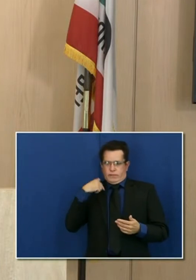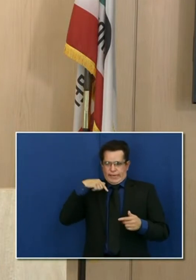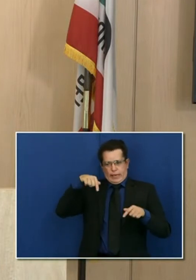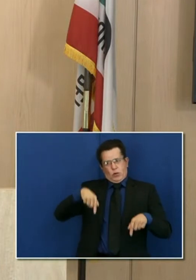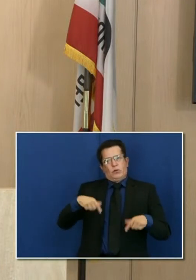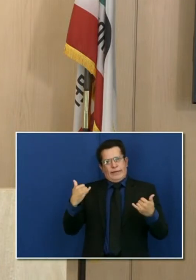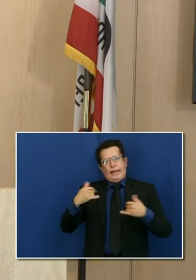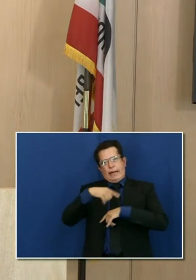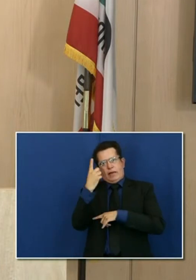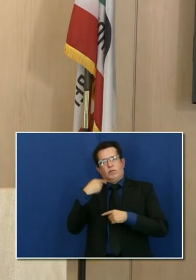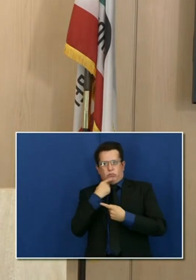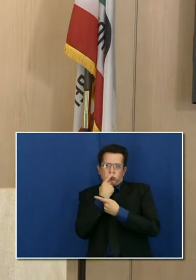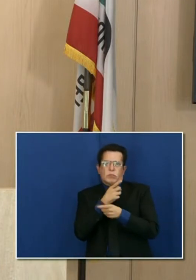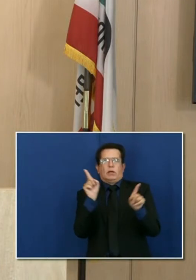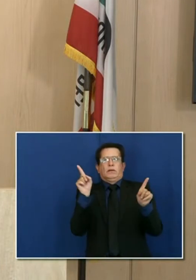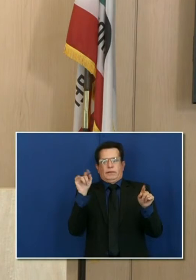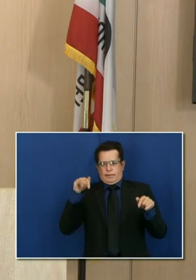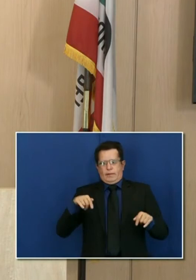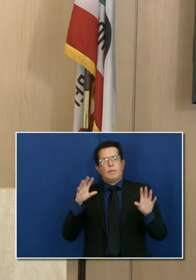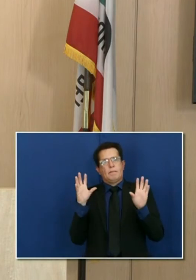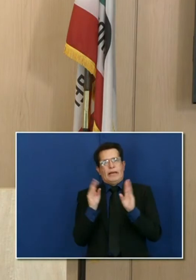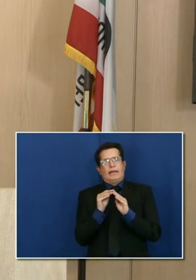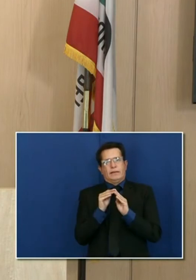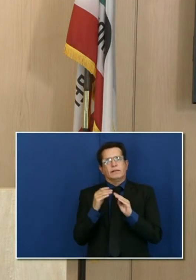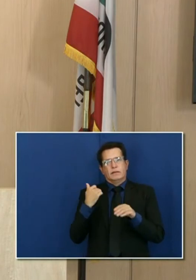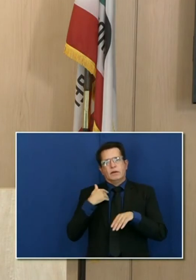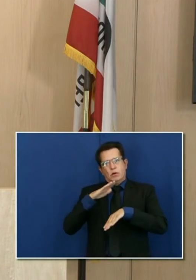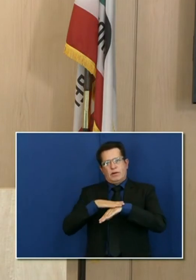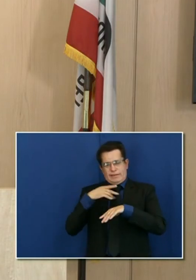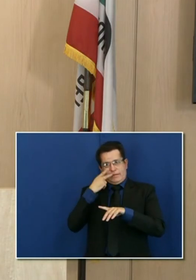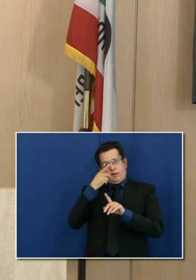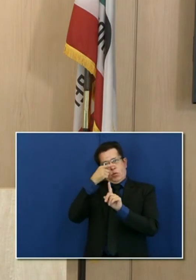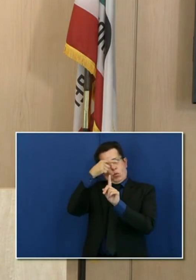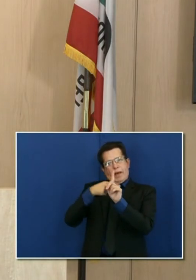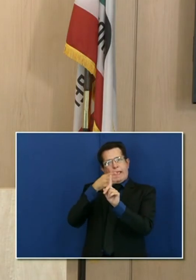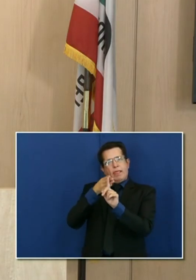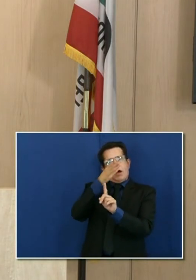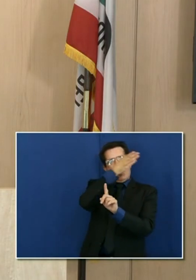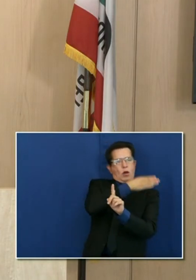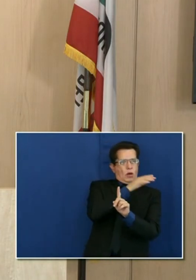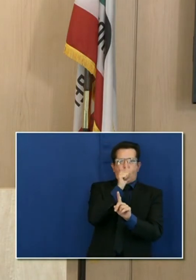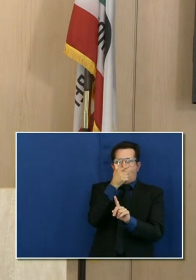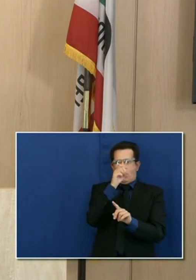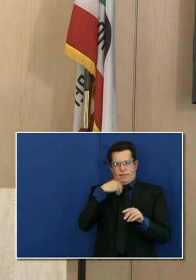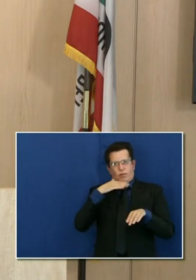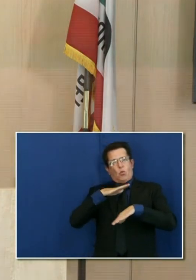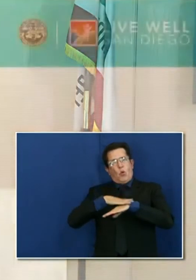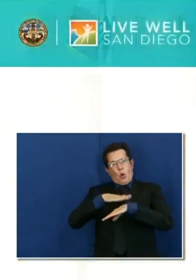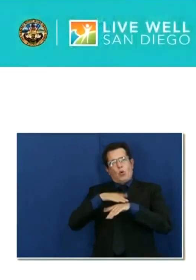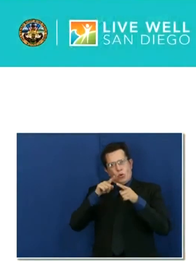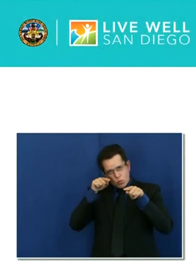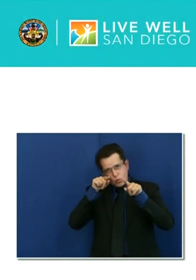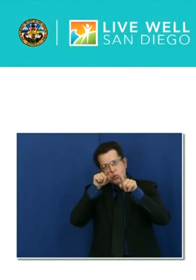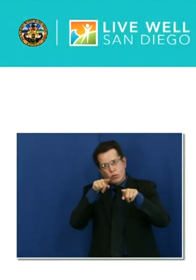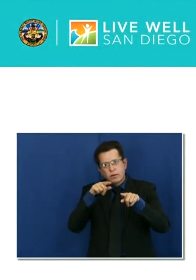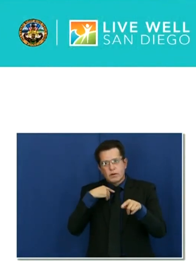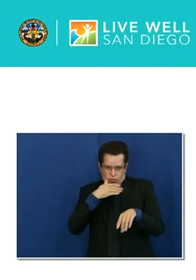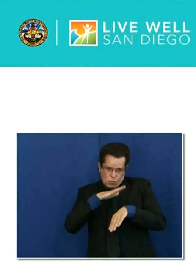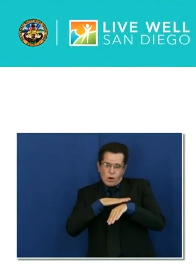press conference. Exactly 1 month ago, if you can show the first slide, we sounded the alarm about